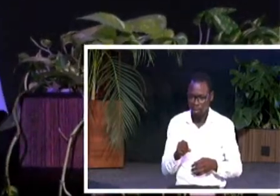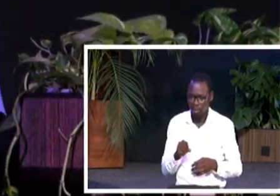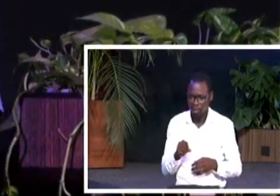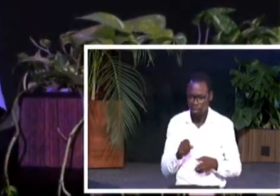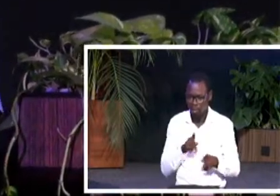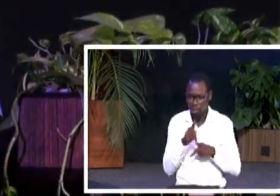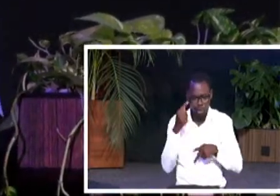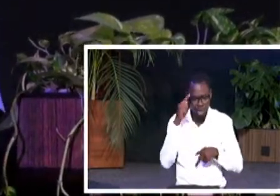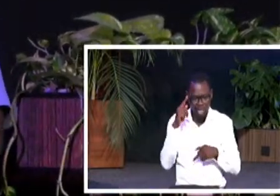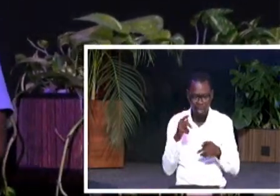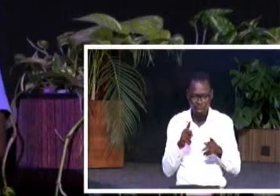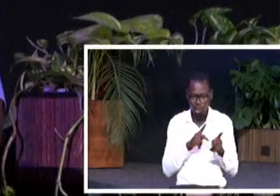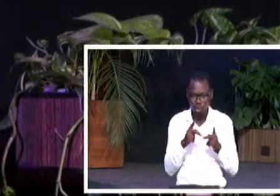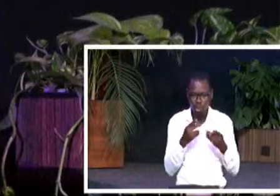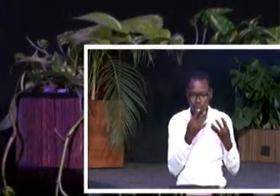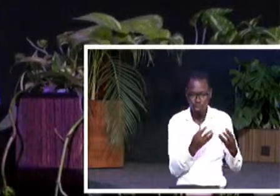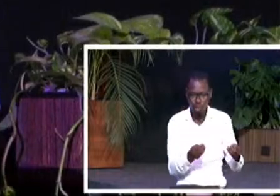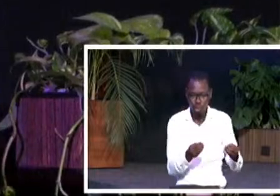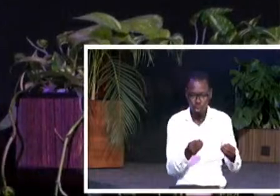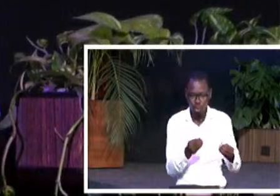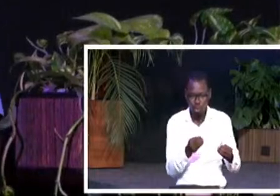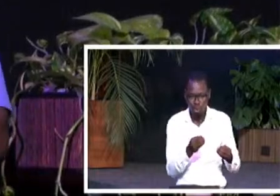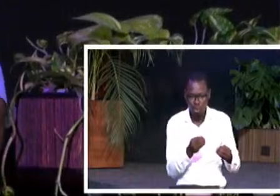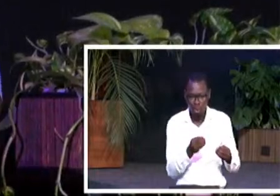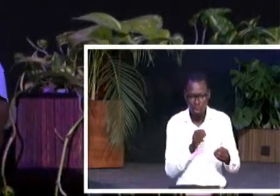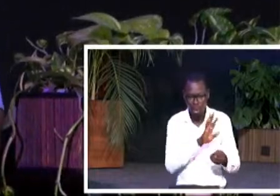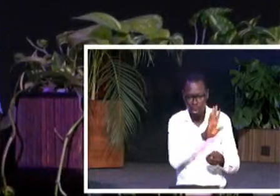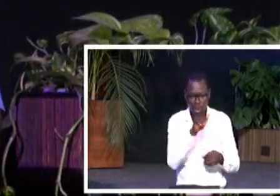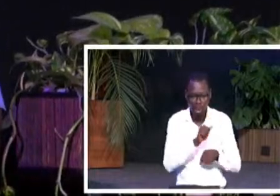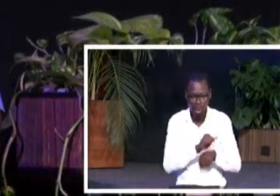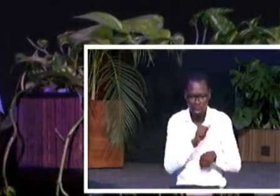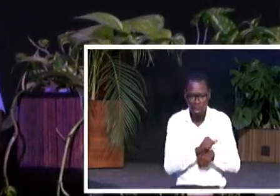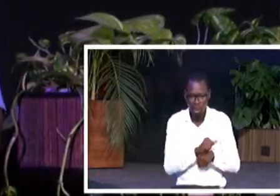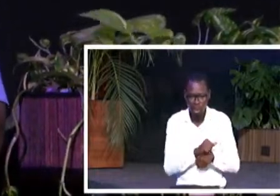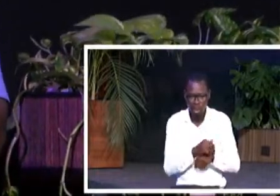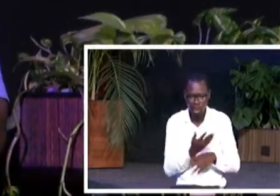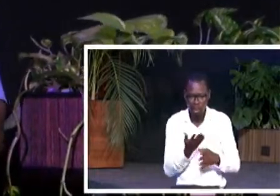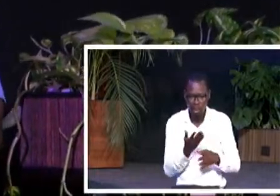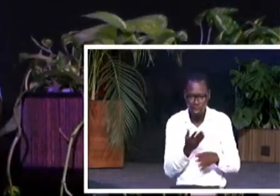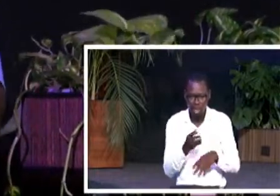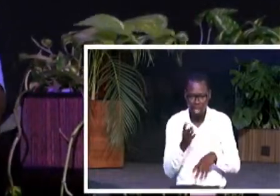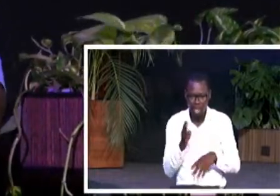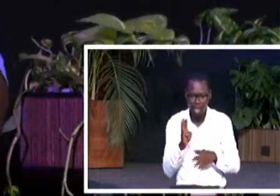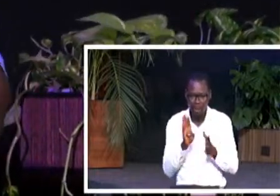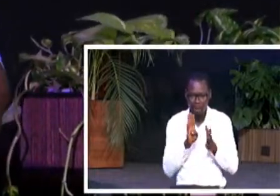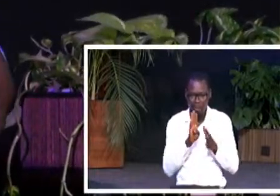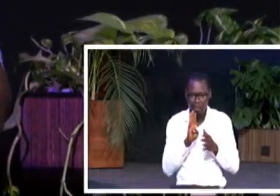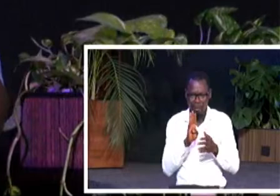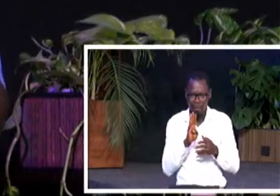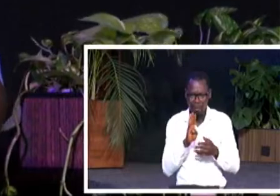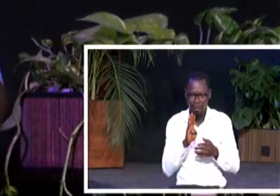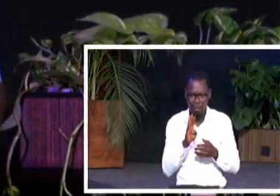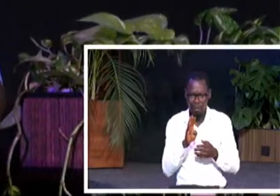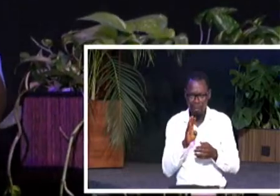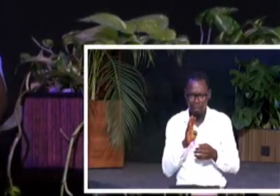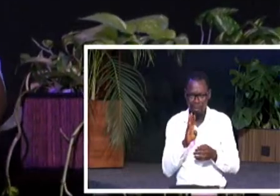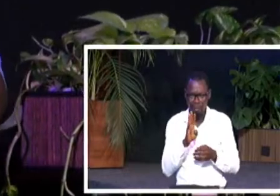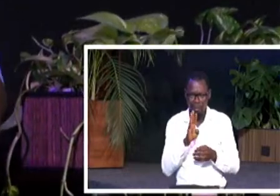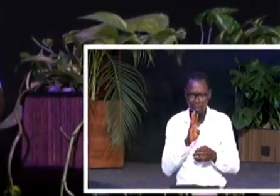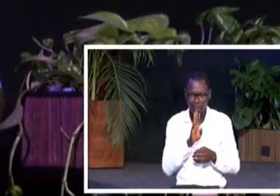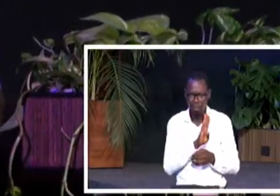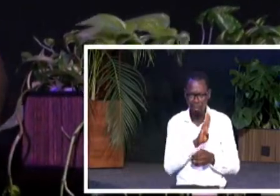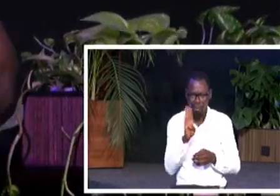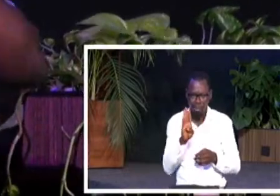their job. Computers came and they are billionaires in the tech space. Human beings are quite innovative. They are